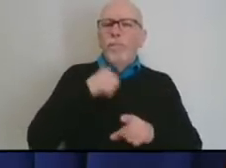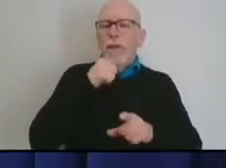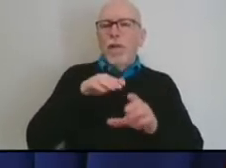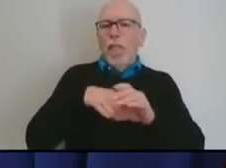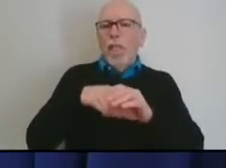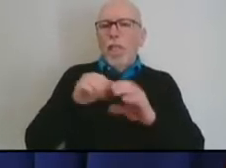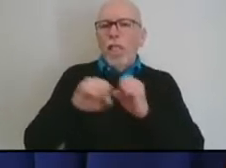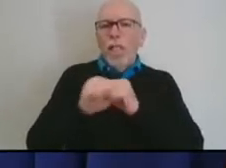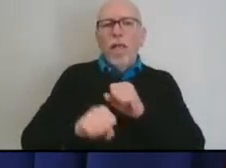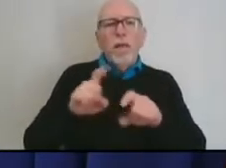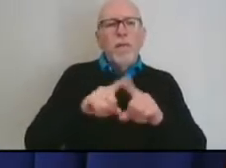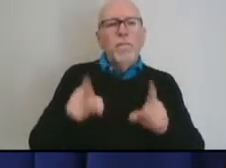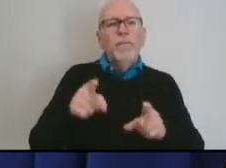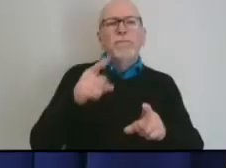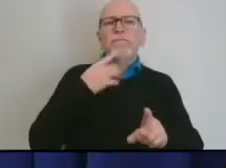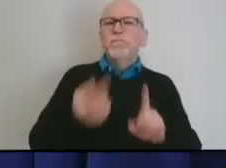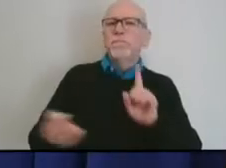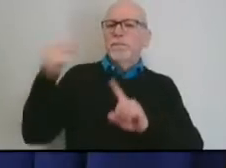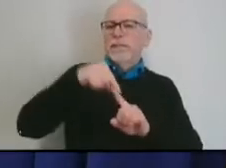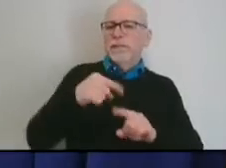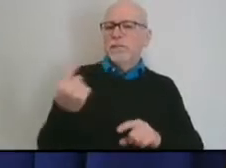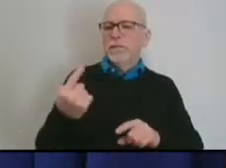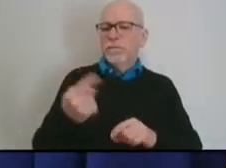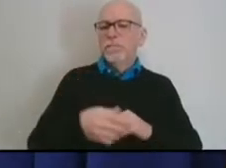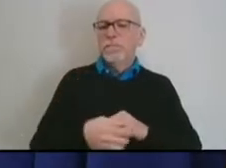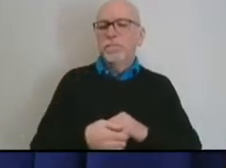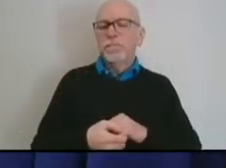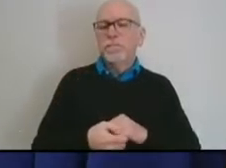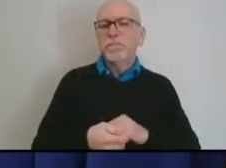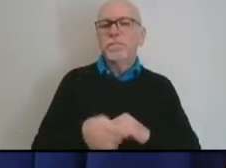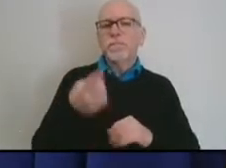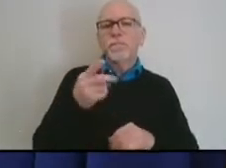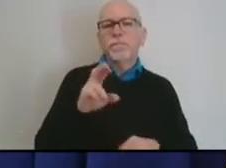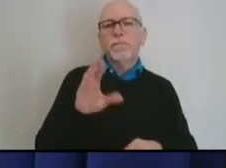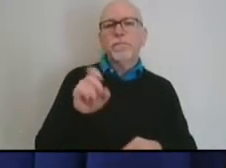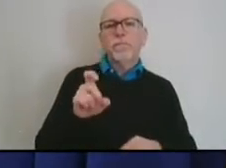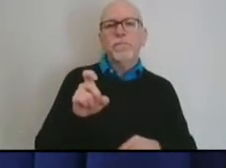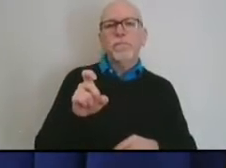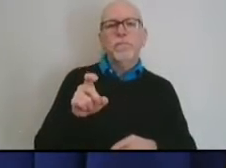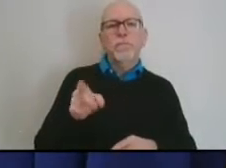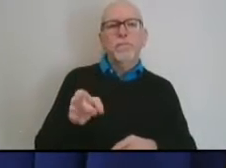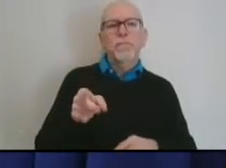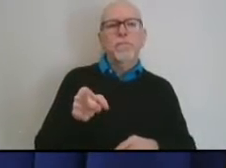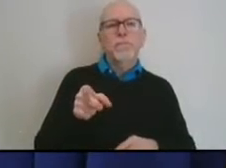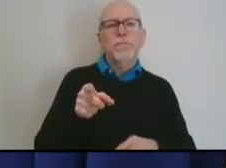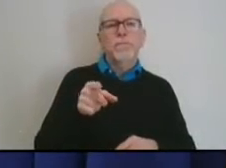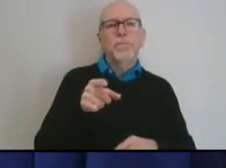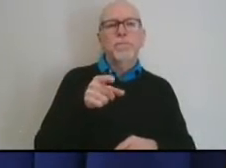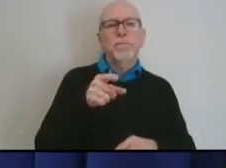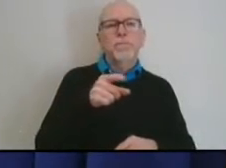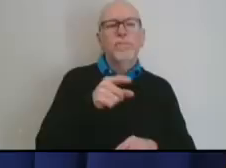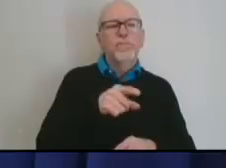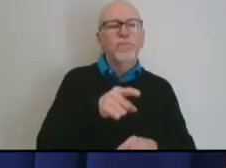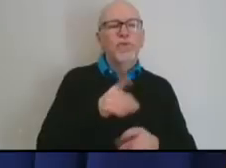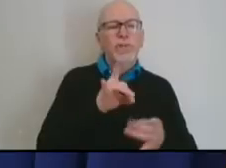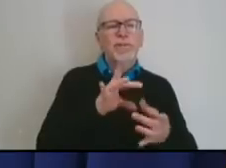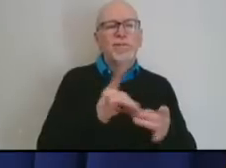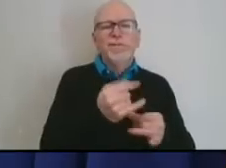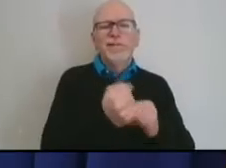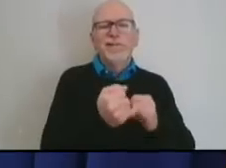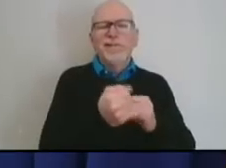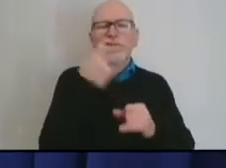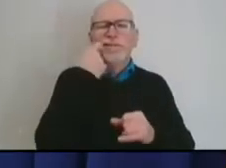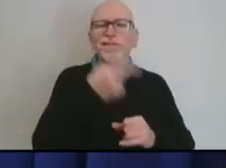think to go back on something, Dr. Box, that you shared there at the end, and making sure